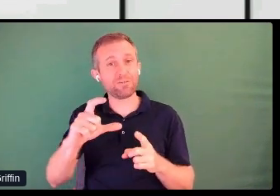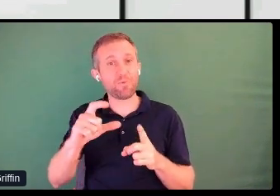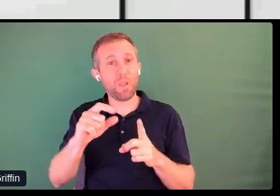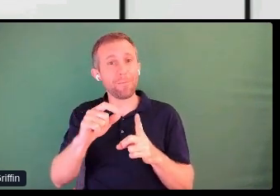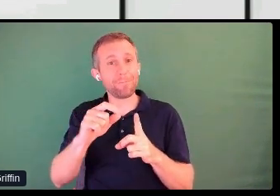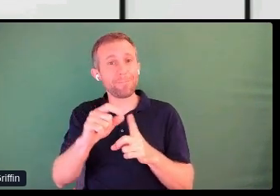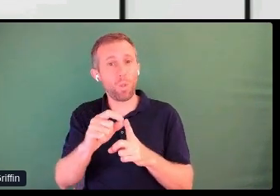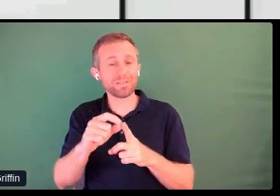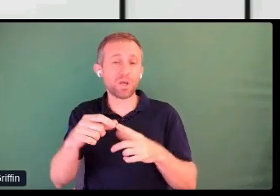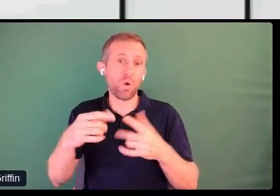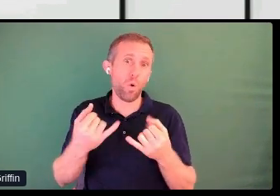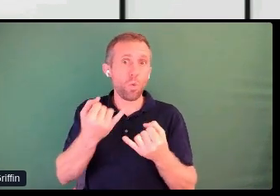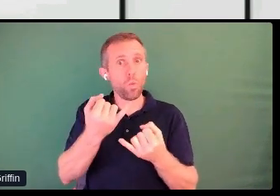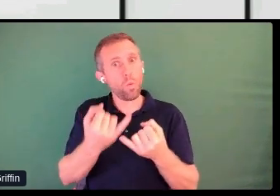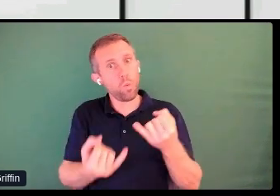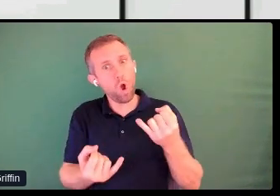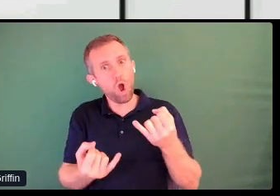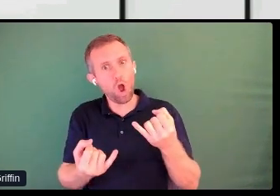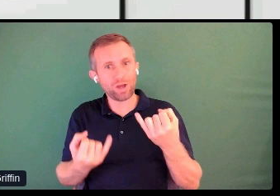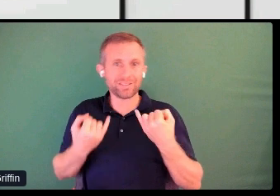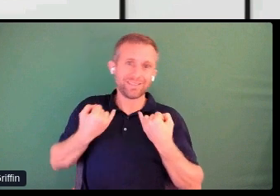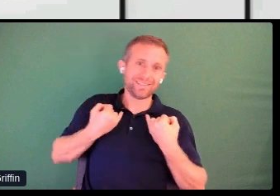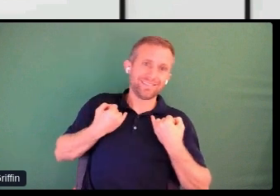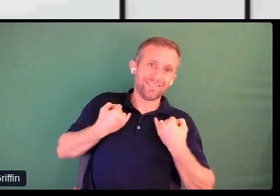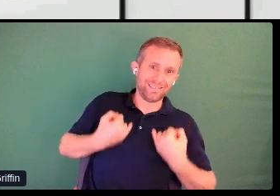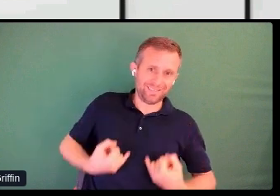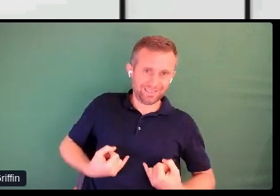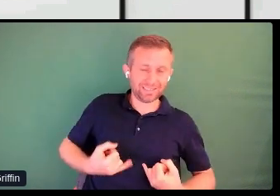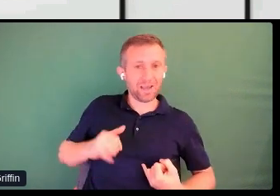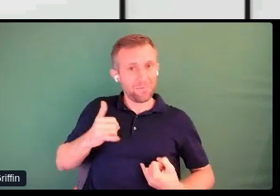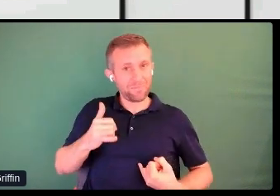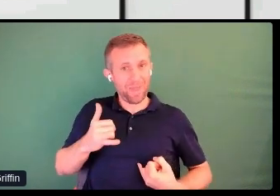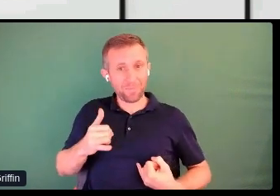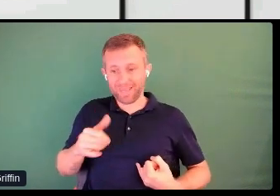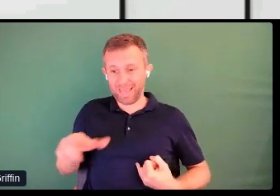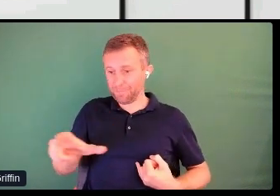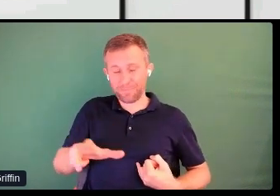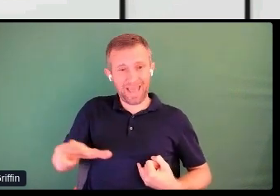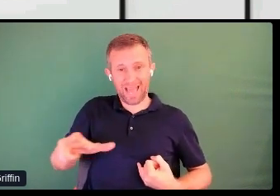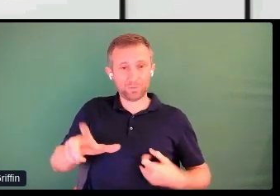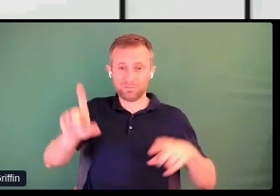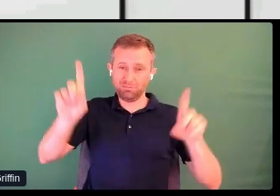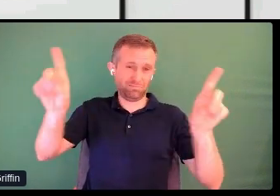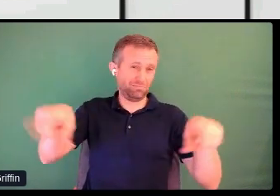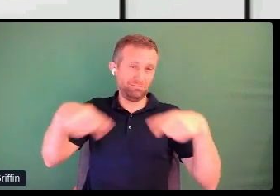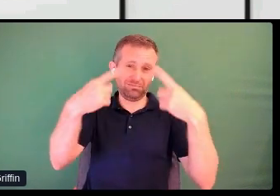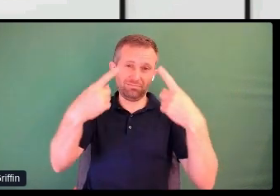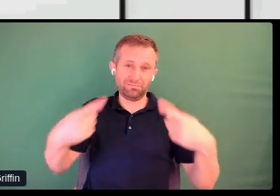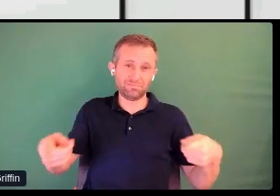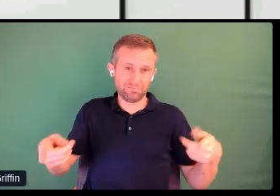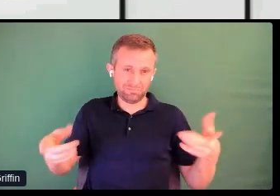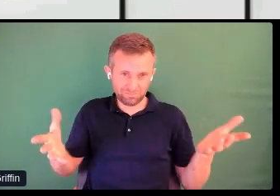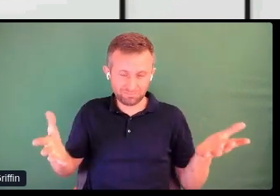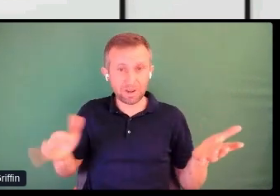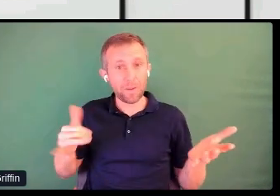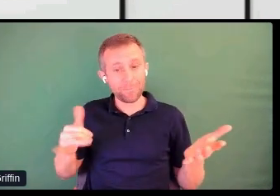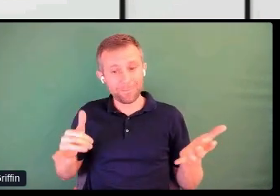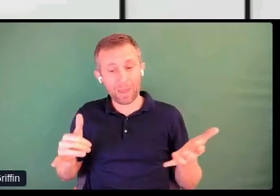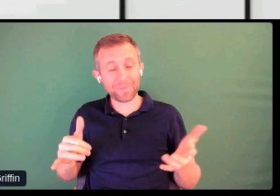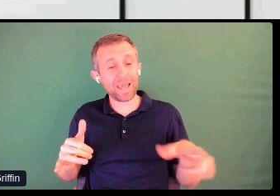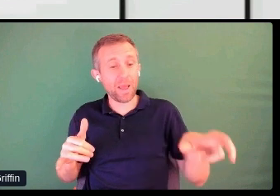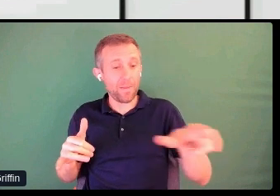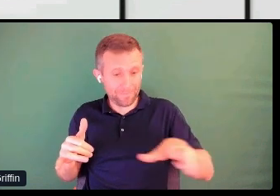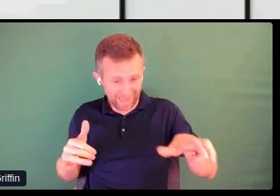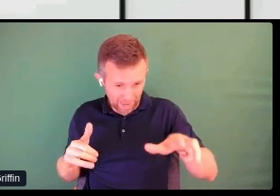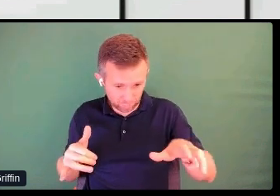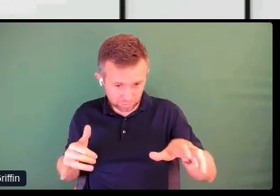other conditions that affect one's motor control, it might just be impossible to use a mouse. or one might combine a mouse with button input. So